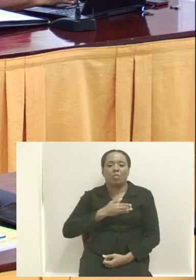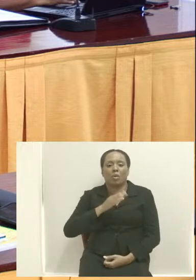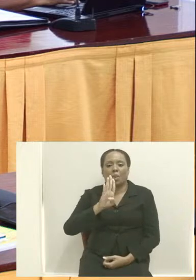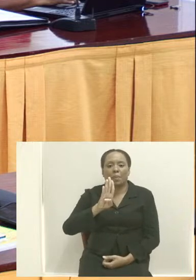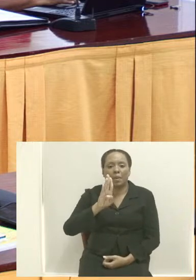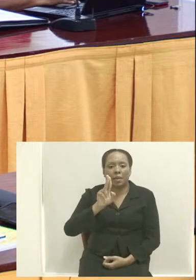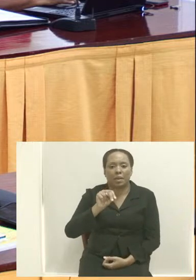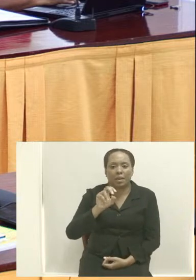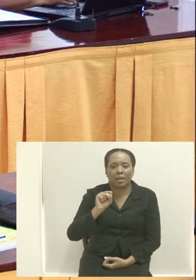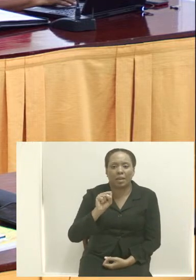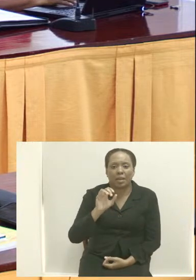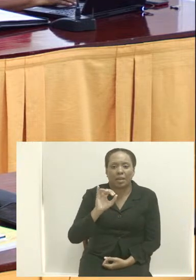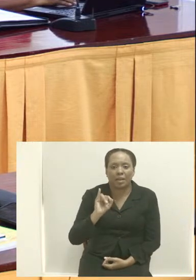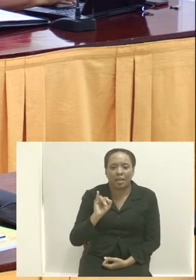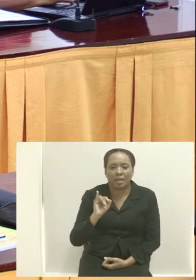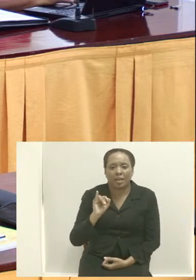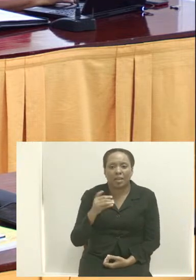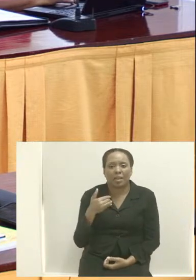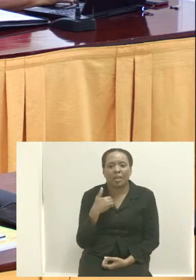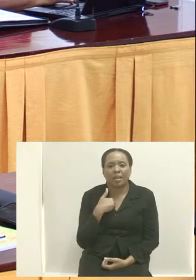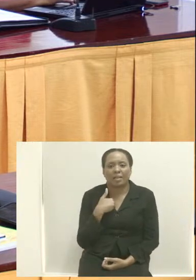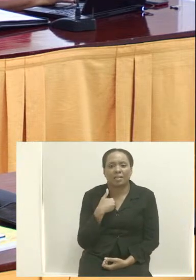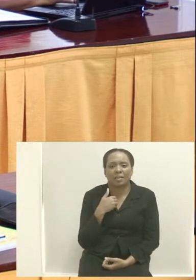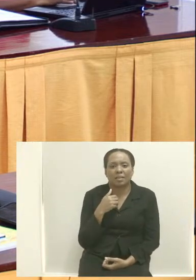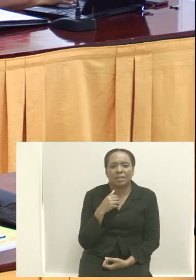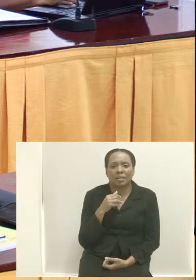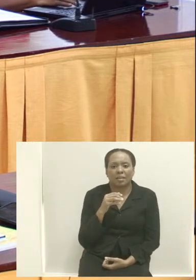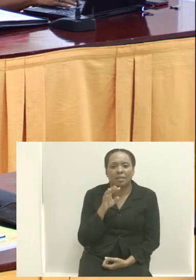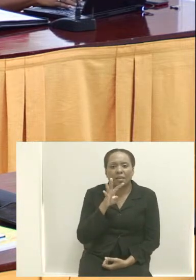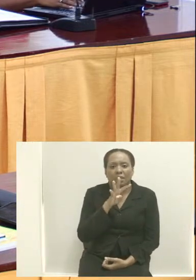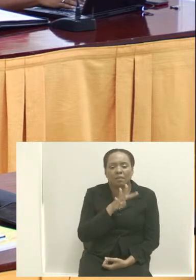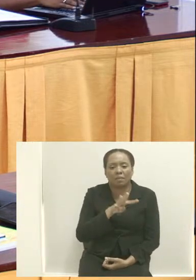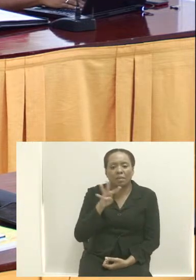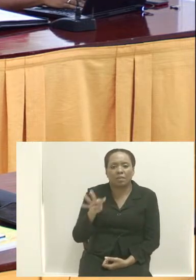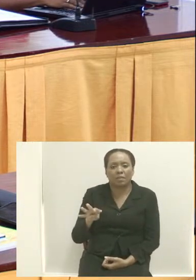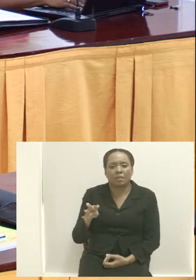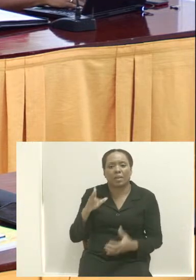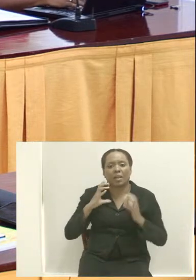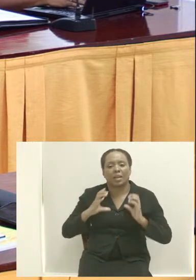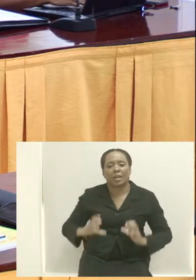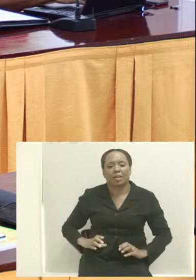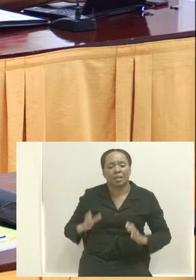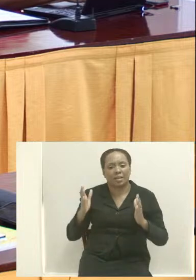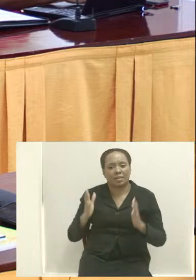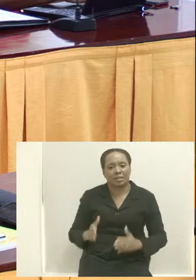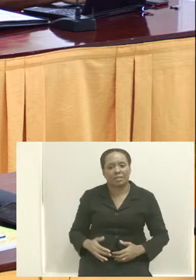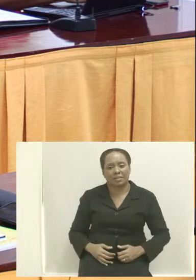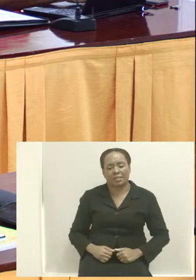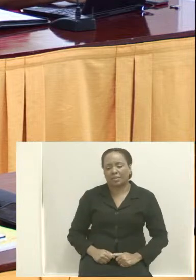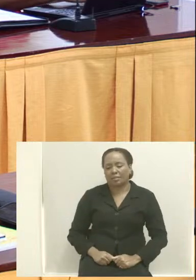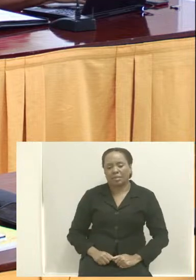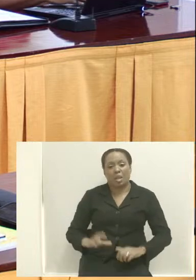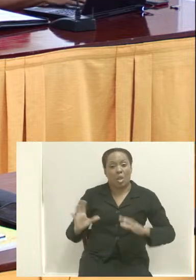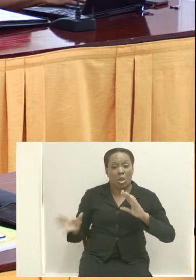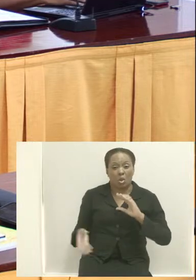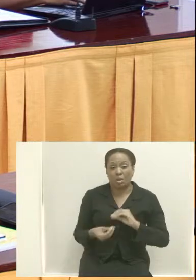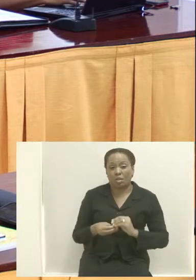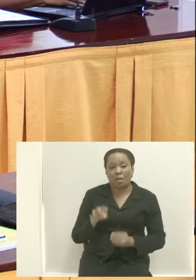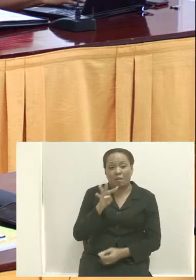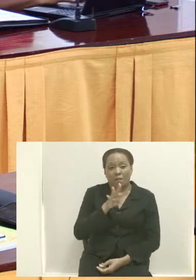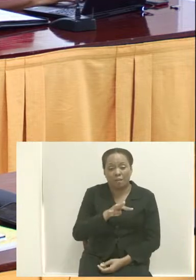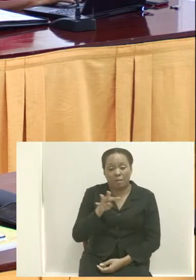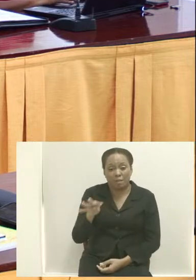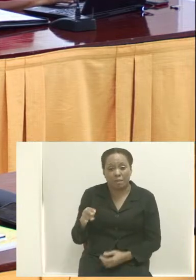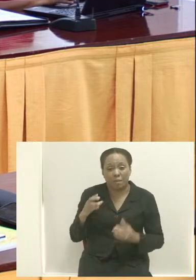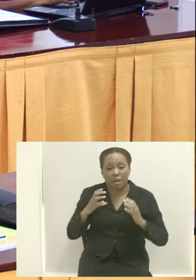44 clients in the totality of the business landscape of Barbados. And that, ma'am, tells the whole tale.